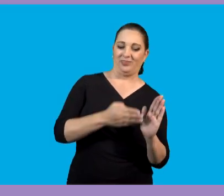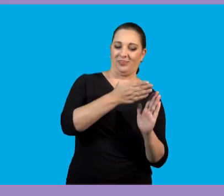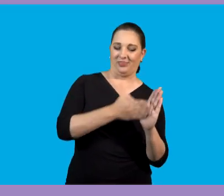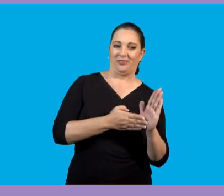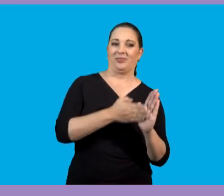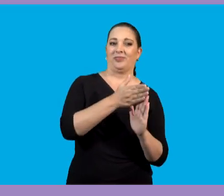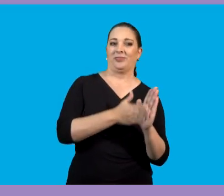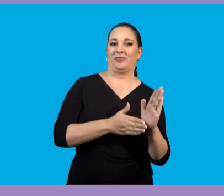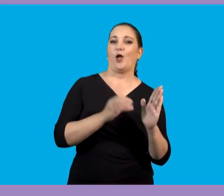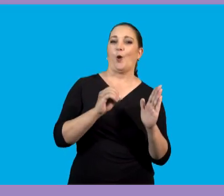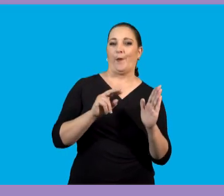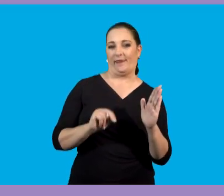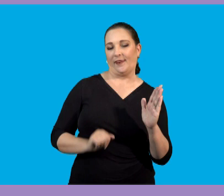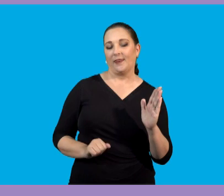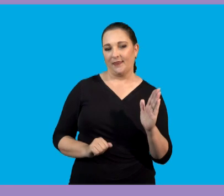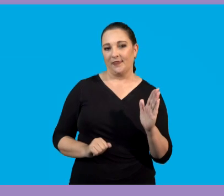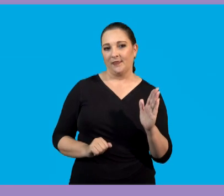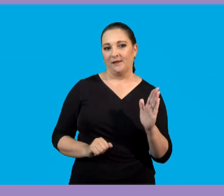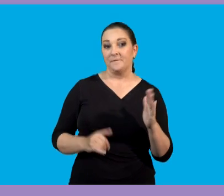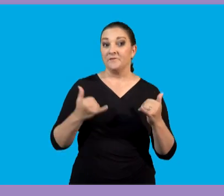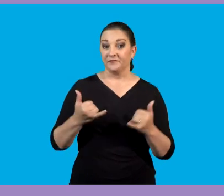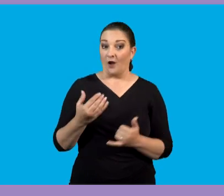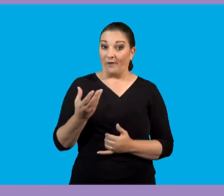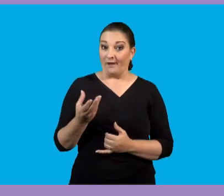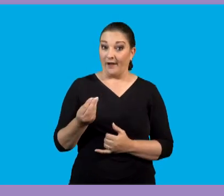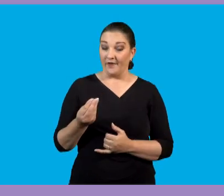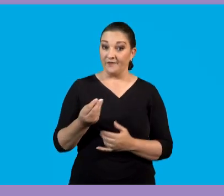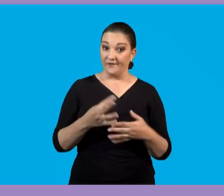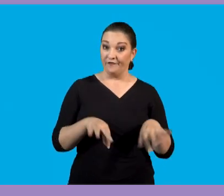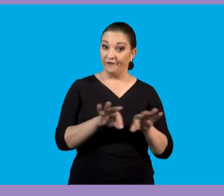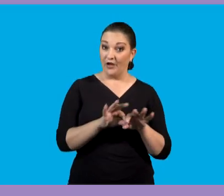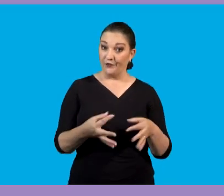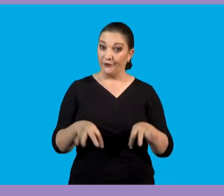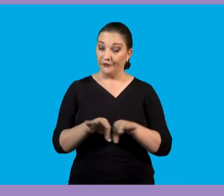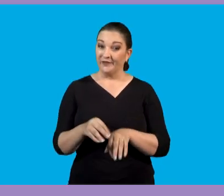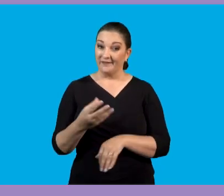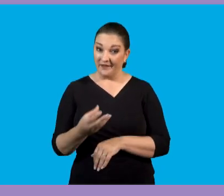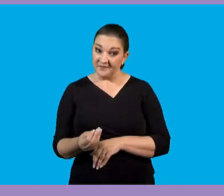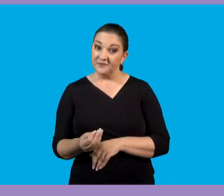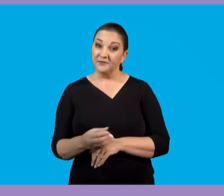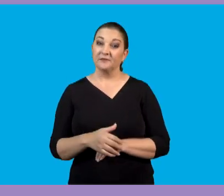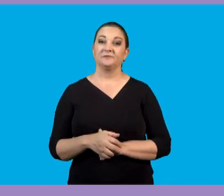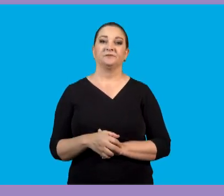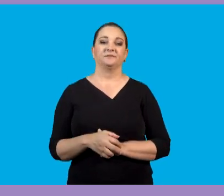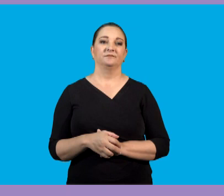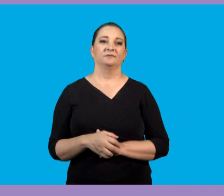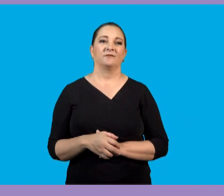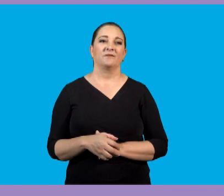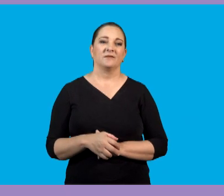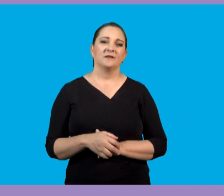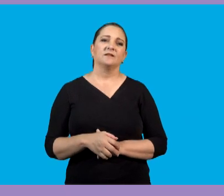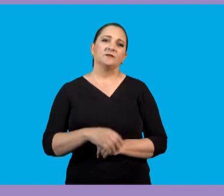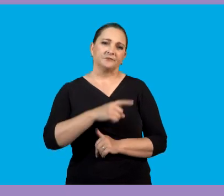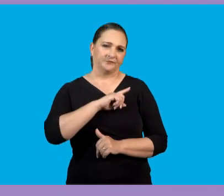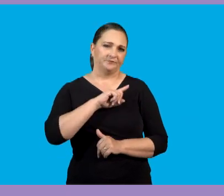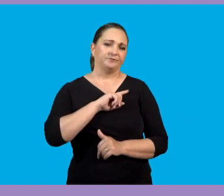would be divided by ON. And since as well we have values in this first pentagon here, then that